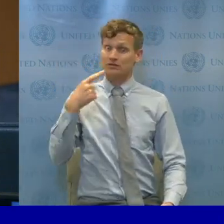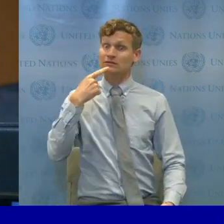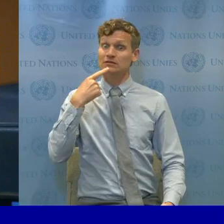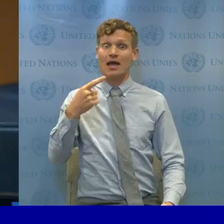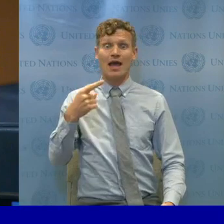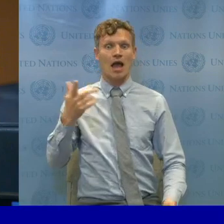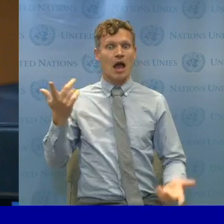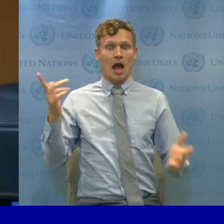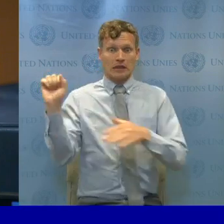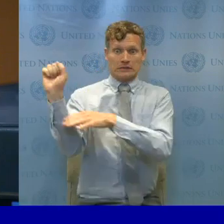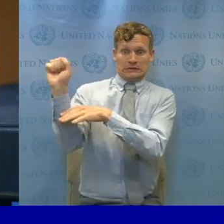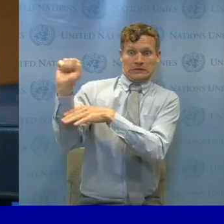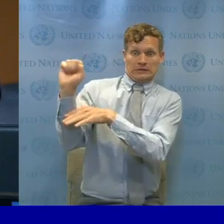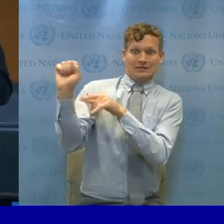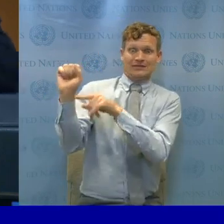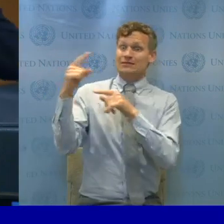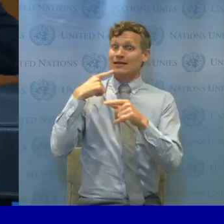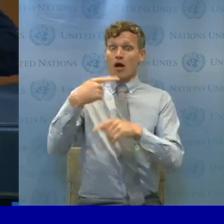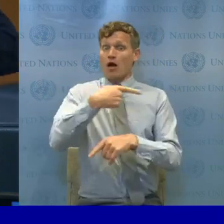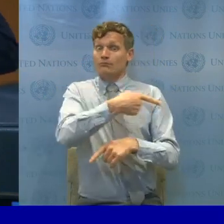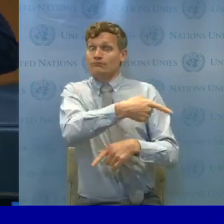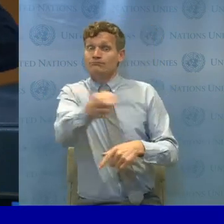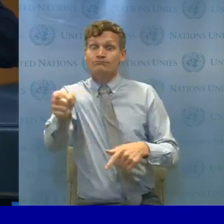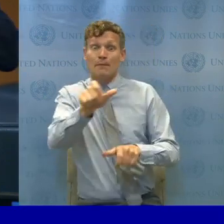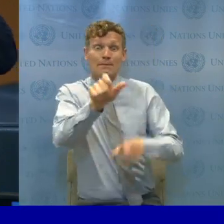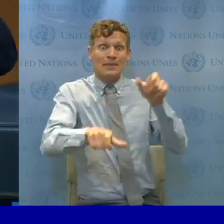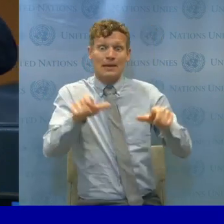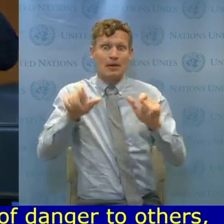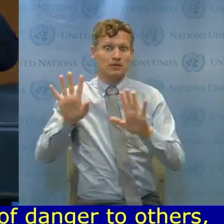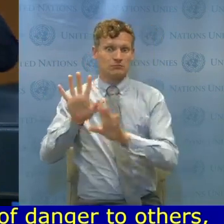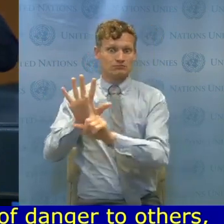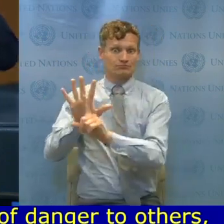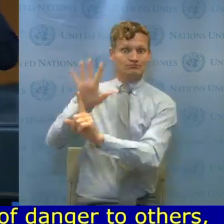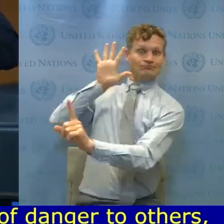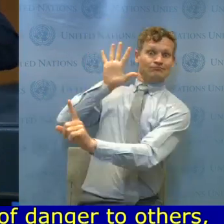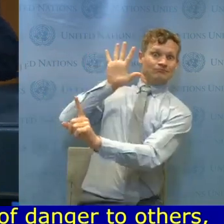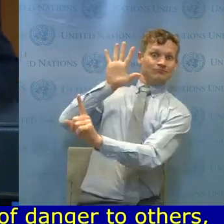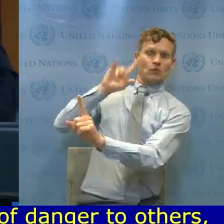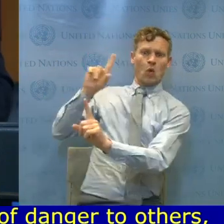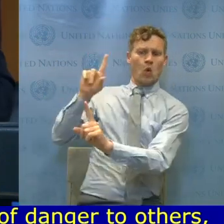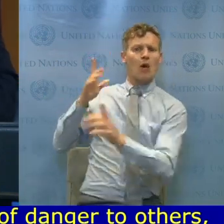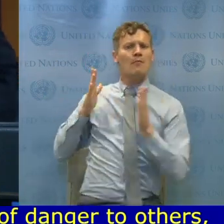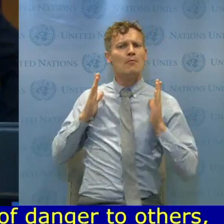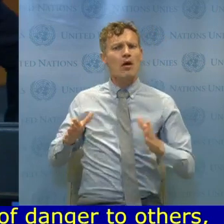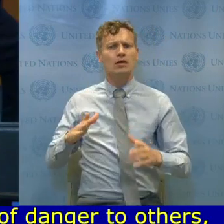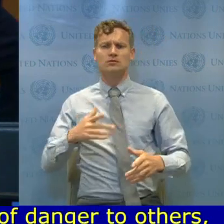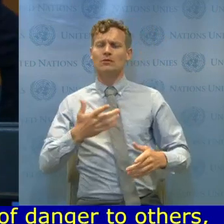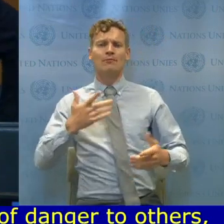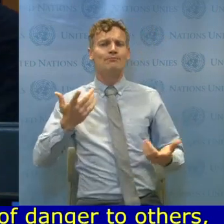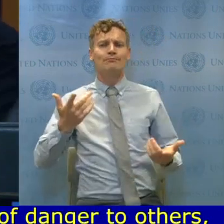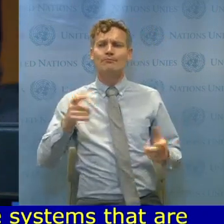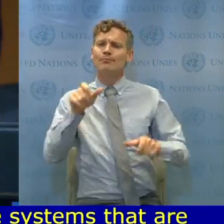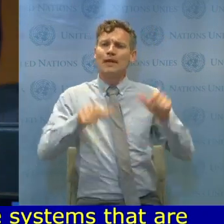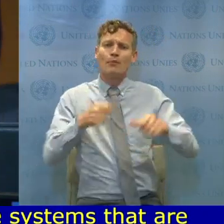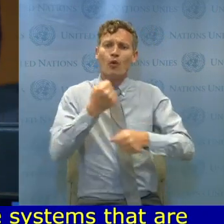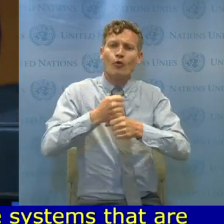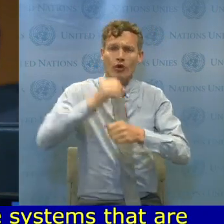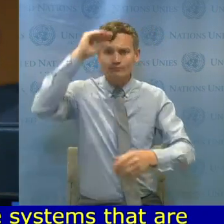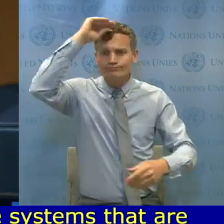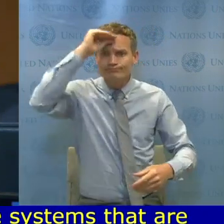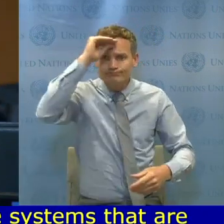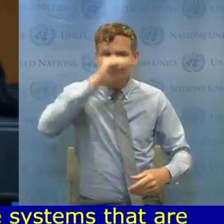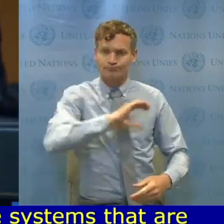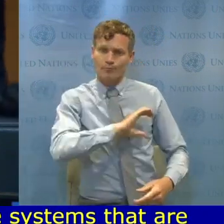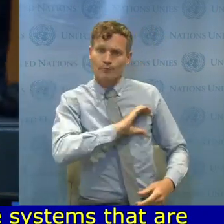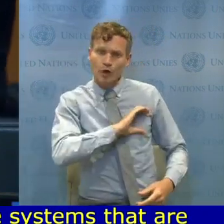towards people experiencing mental health crisis who are victims of crime or accused offenders, and we